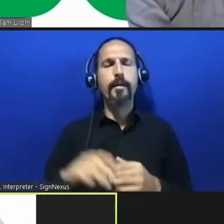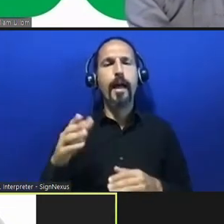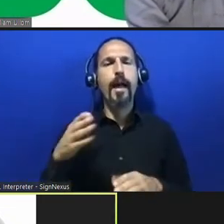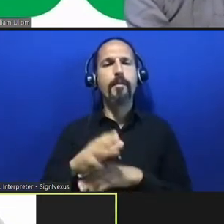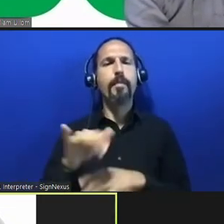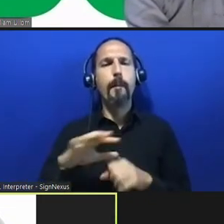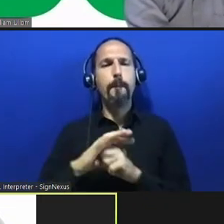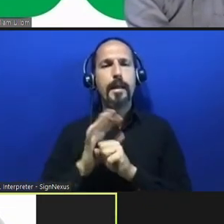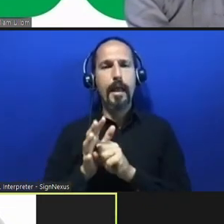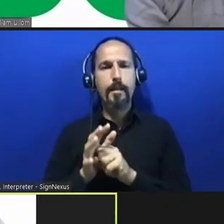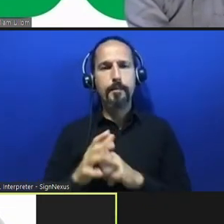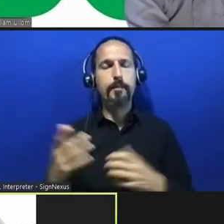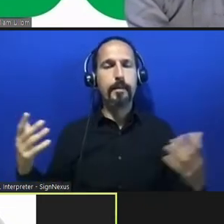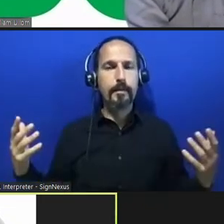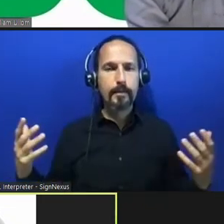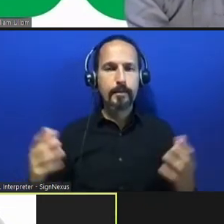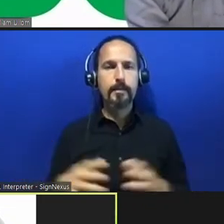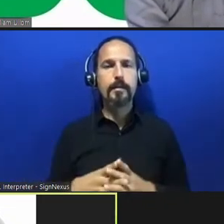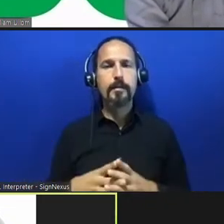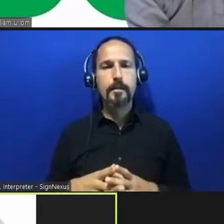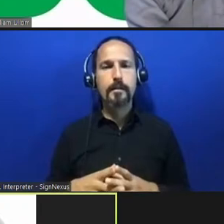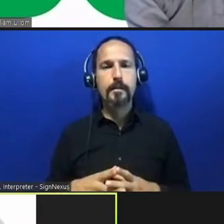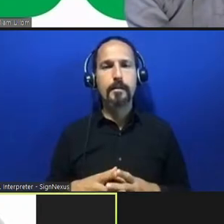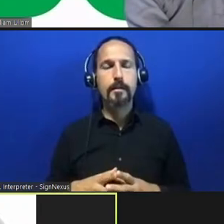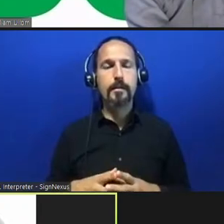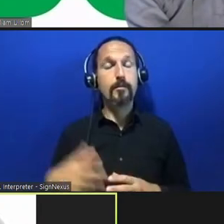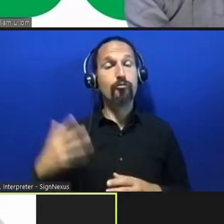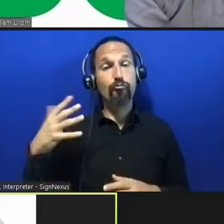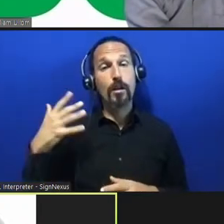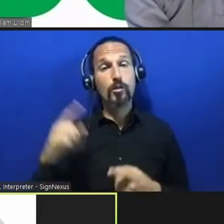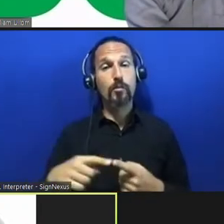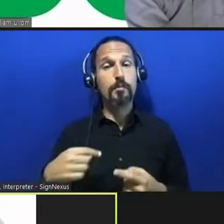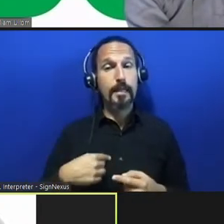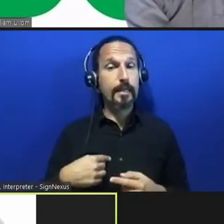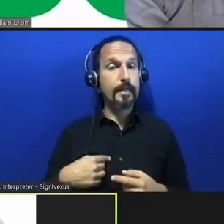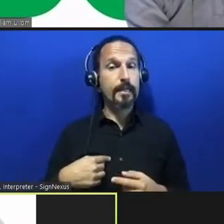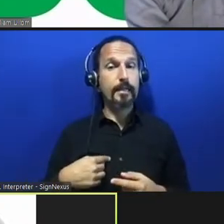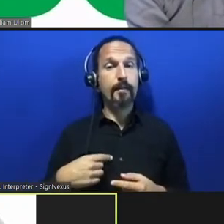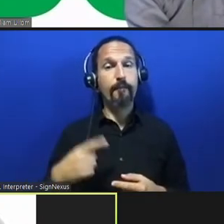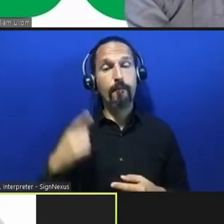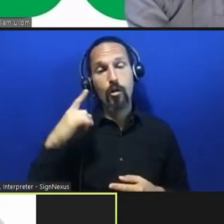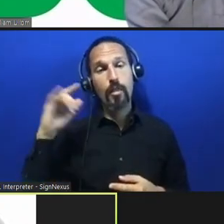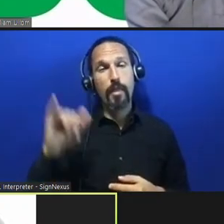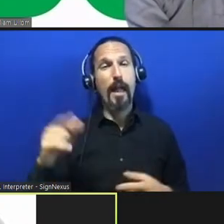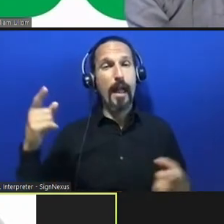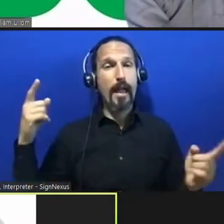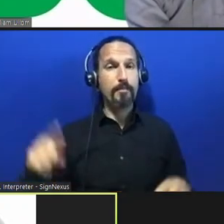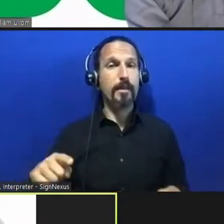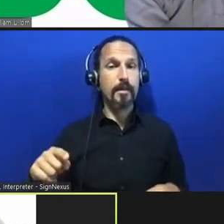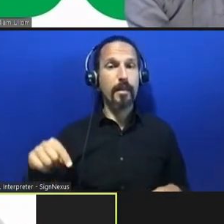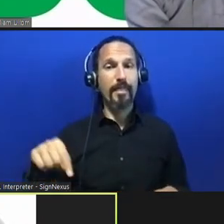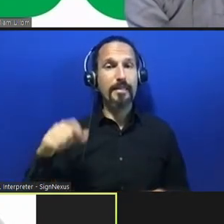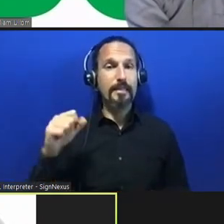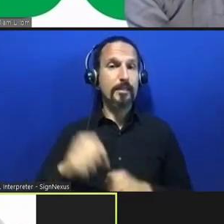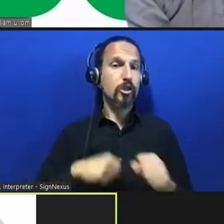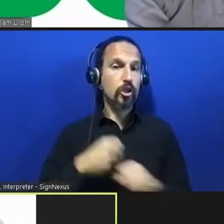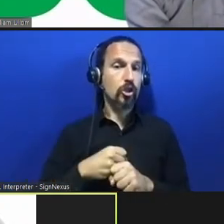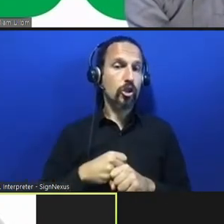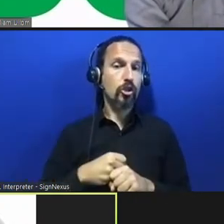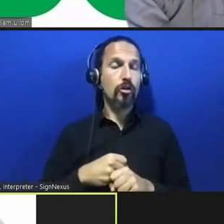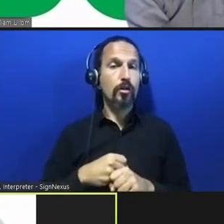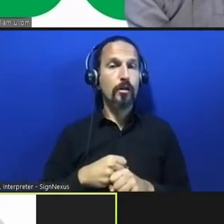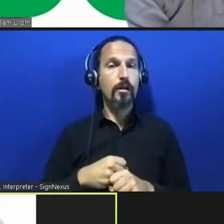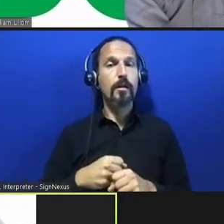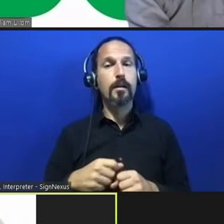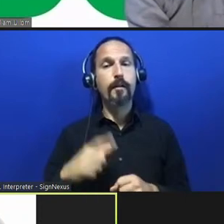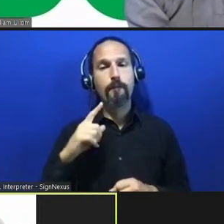pandemic it's just kind of nuts to me for this to take place this coming year um